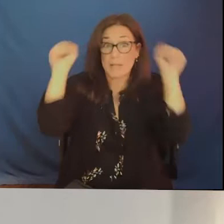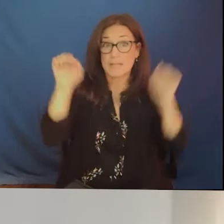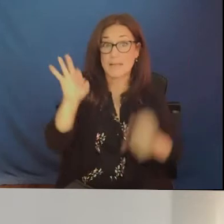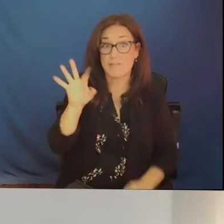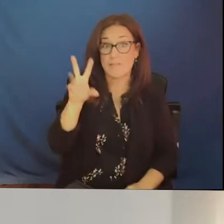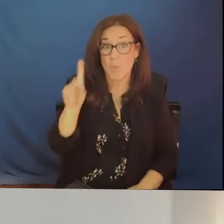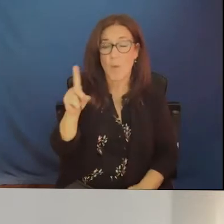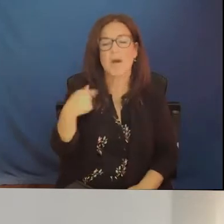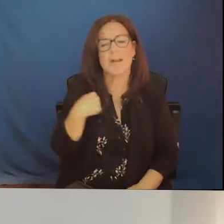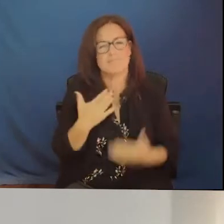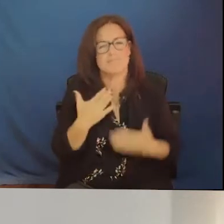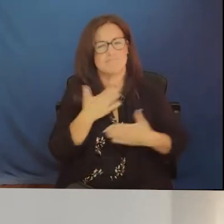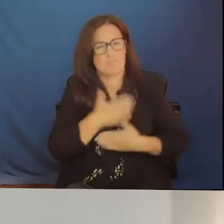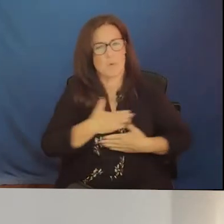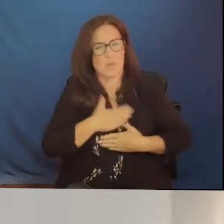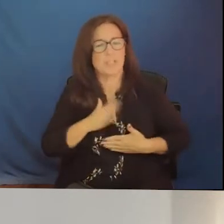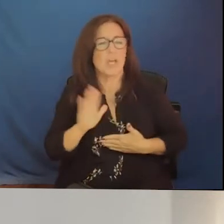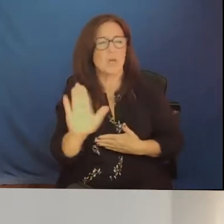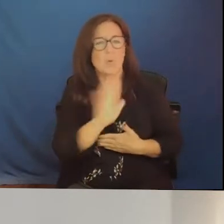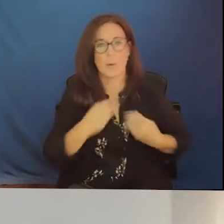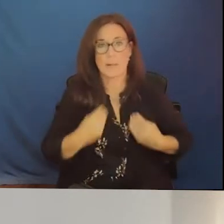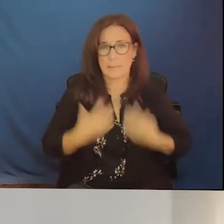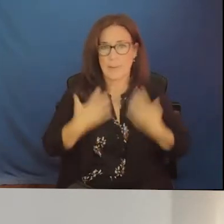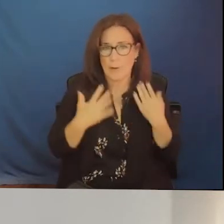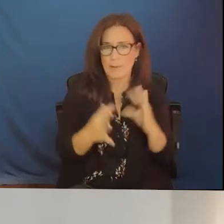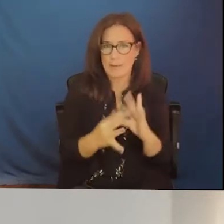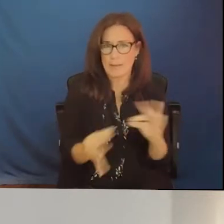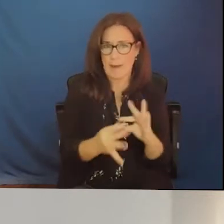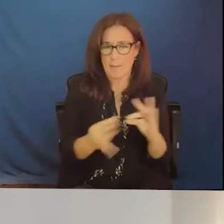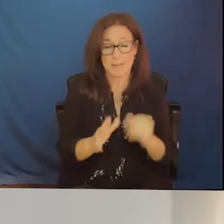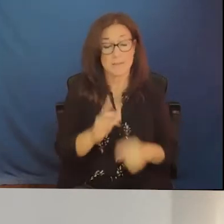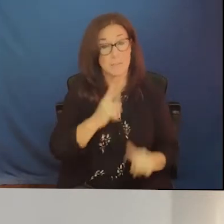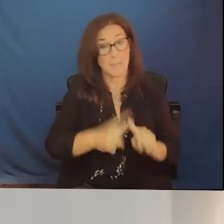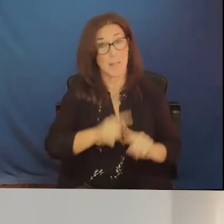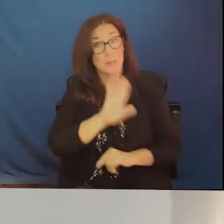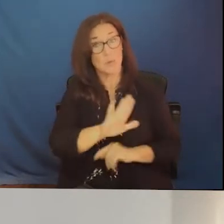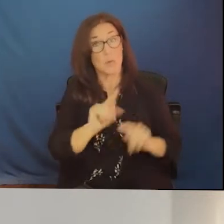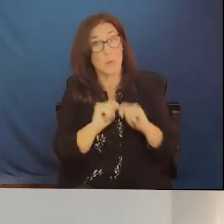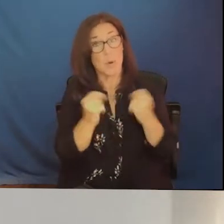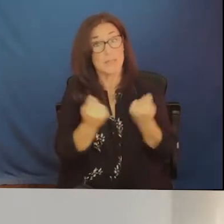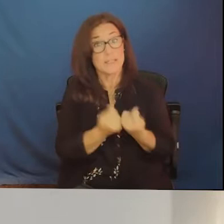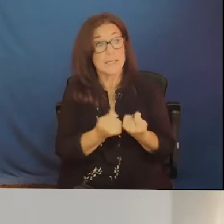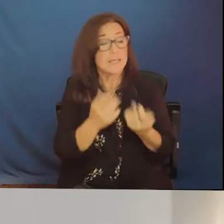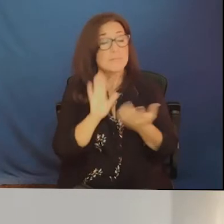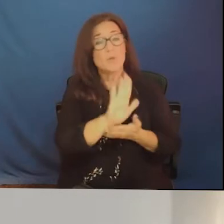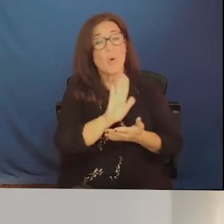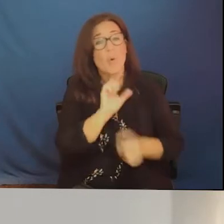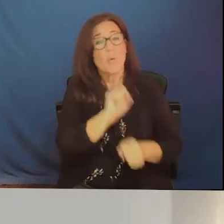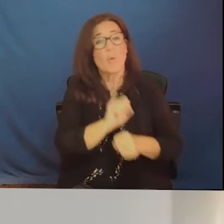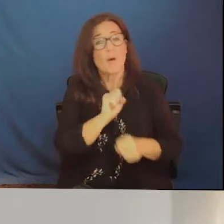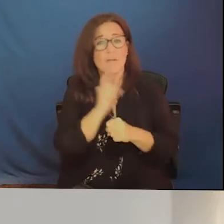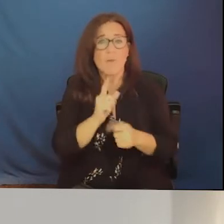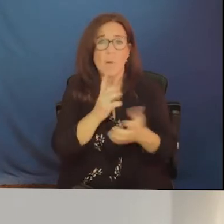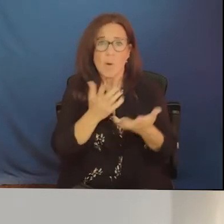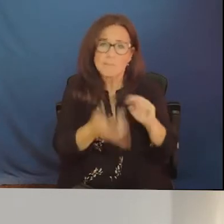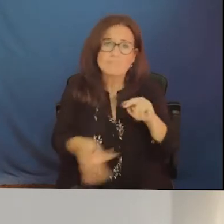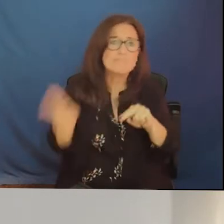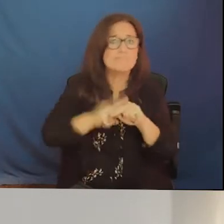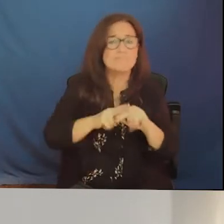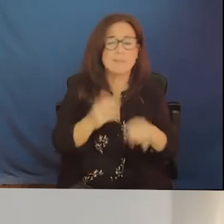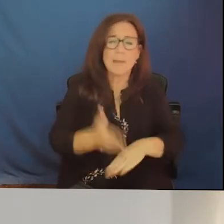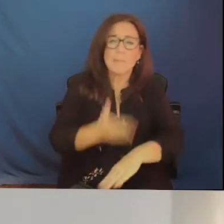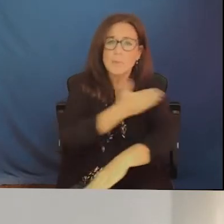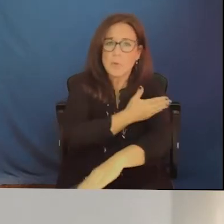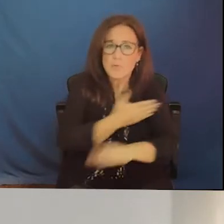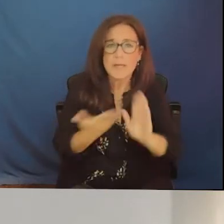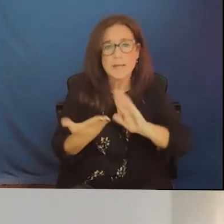inspiring comments and you and your team's visionary efforts to increase communication through these videos and lots of parent